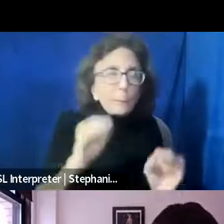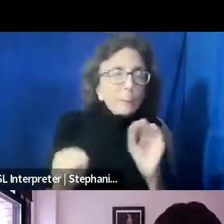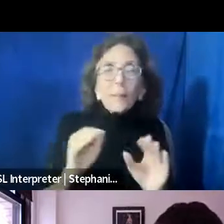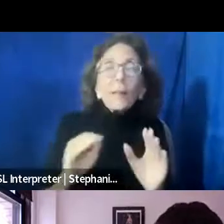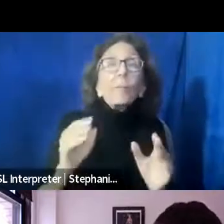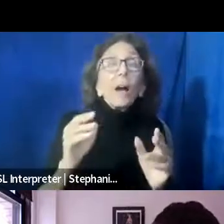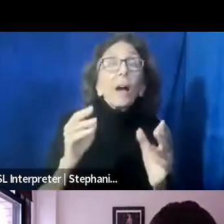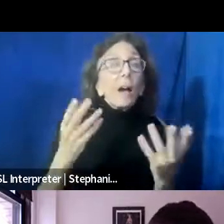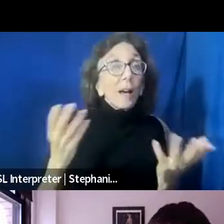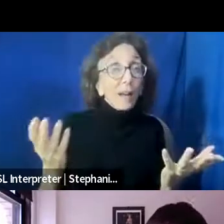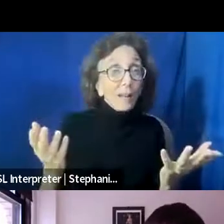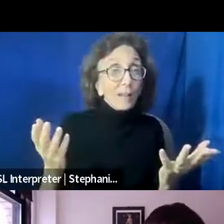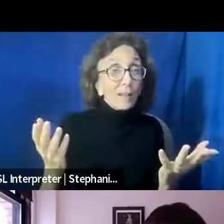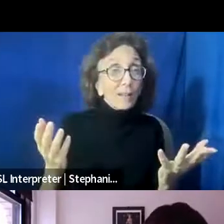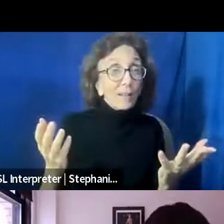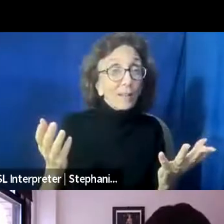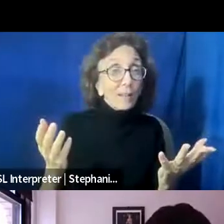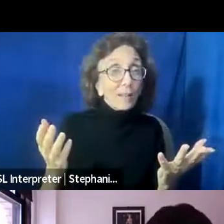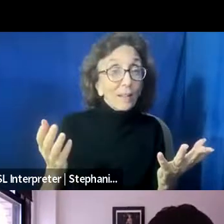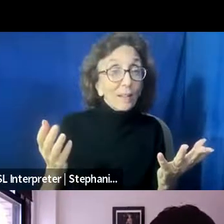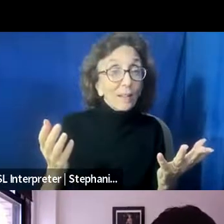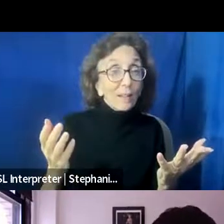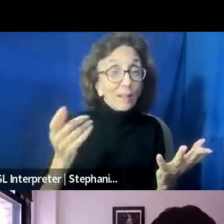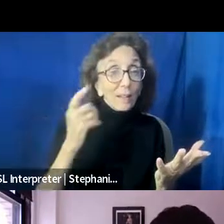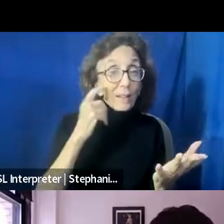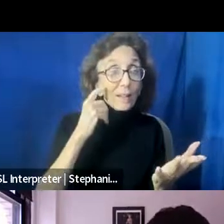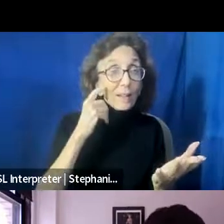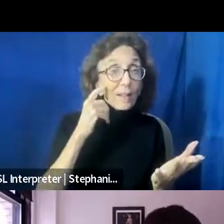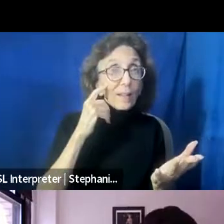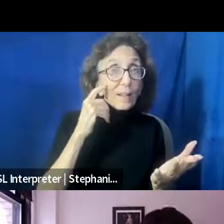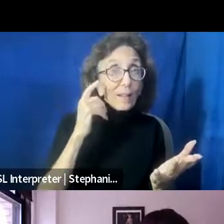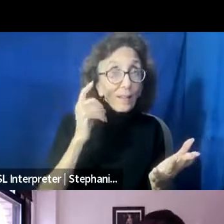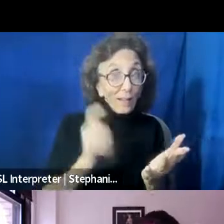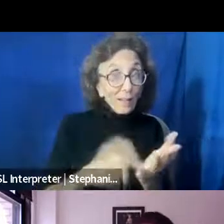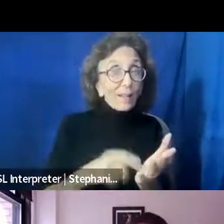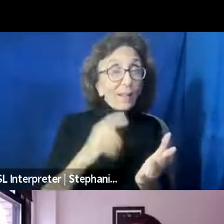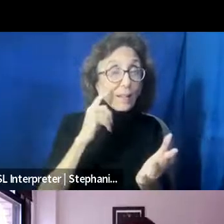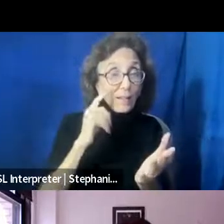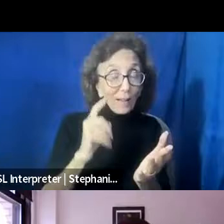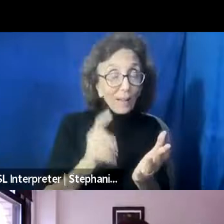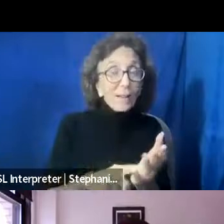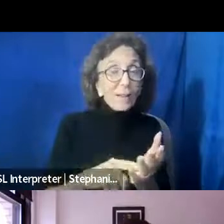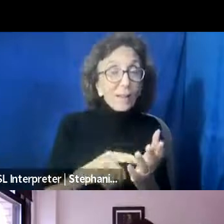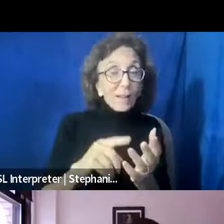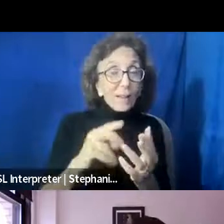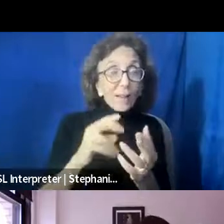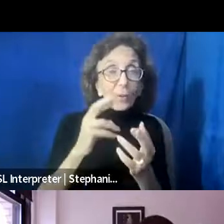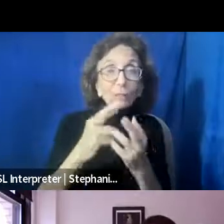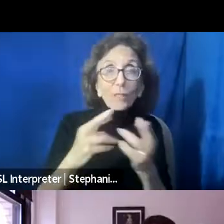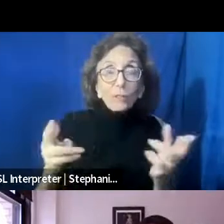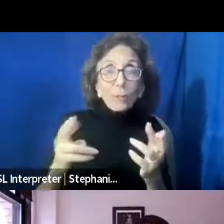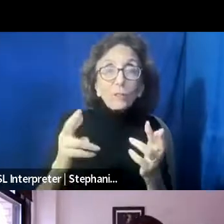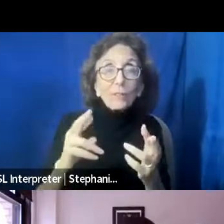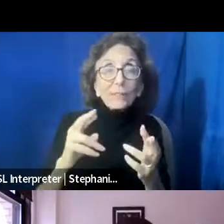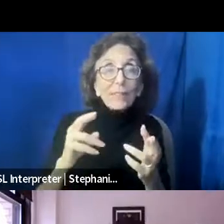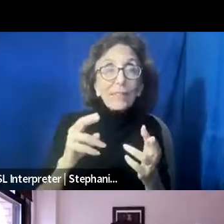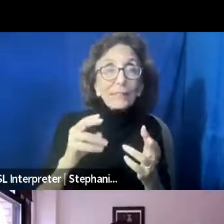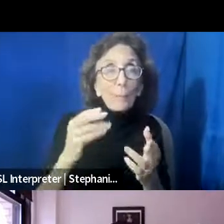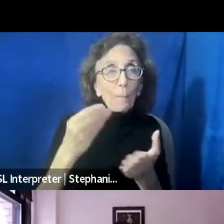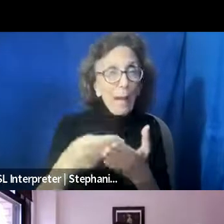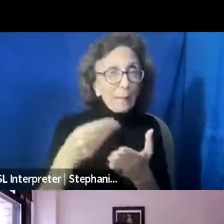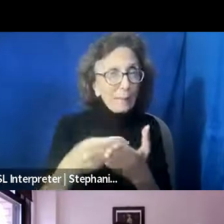resources have, but as a few more of those resources have become monetary, it's sort of like it's in some ways a double-edged